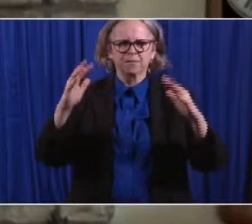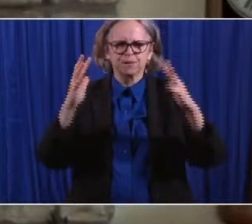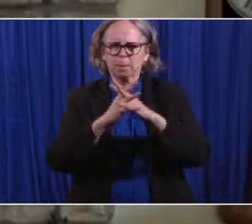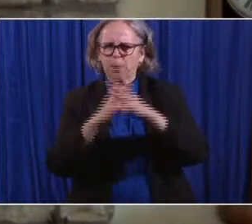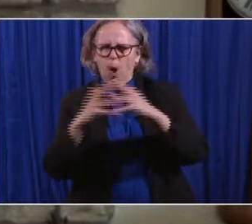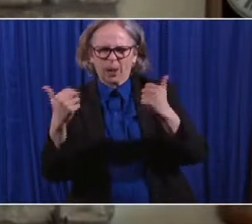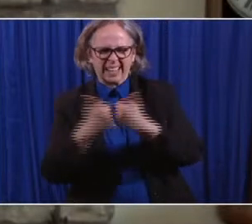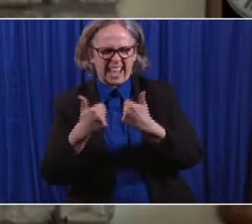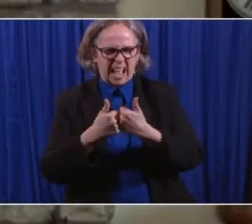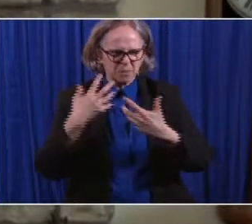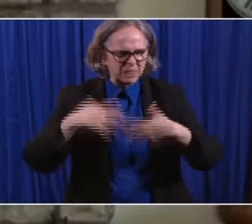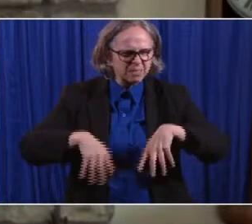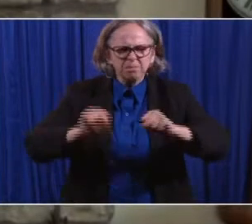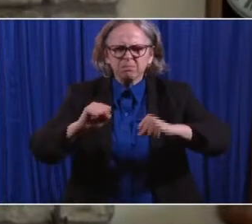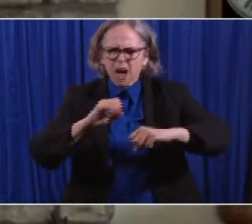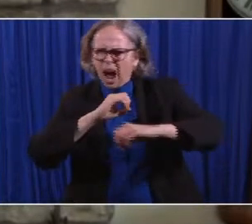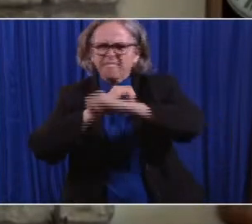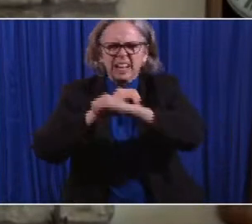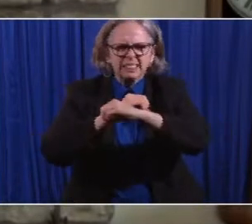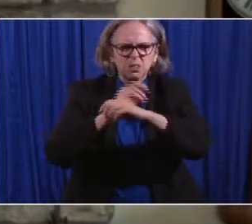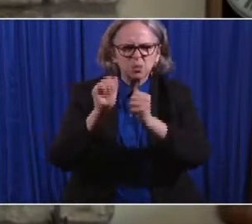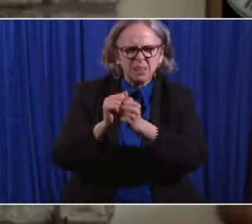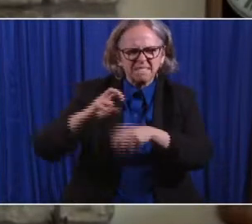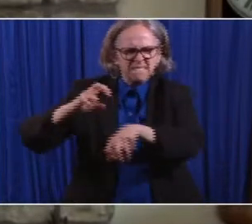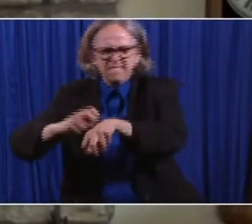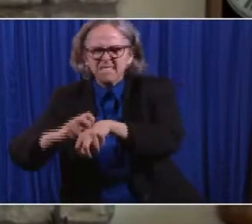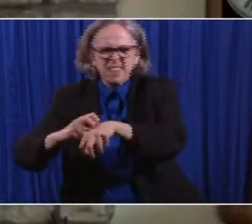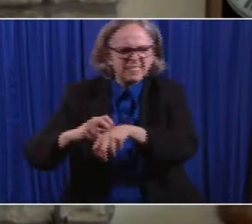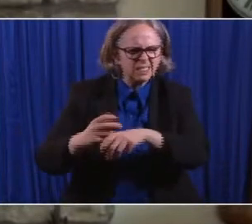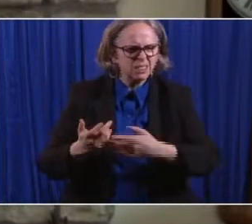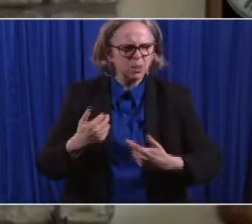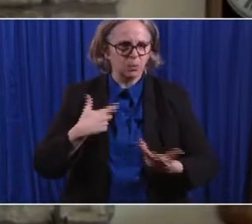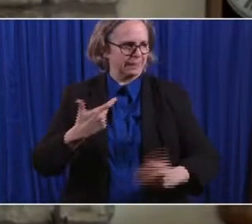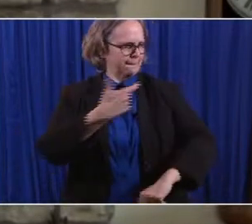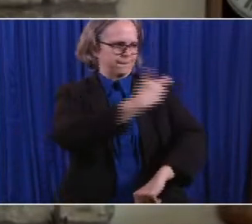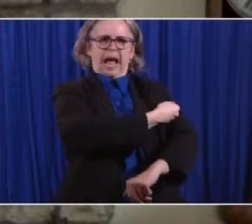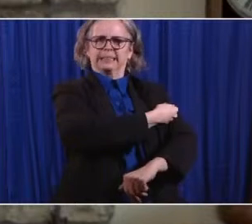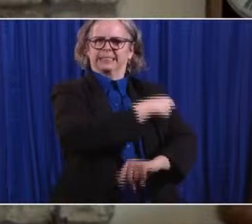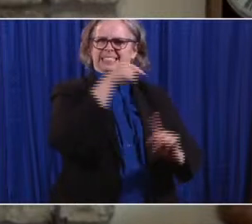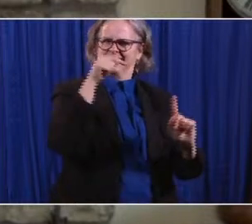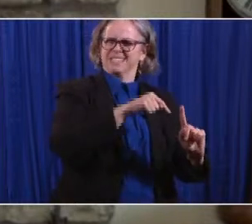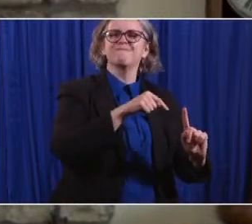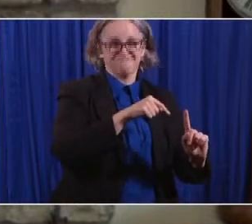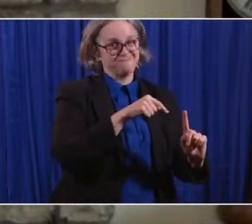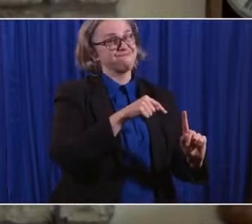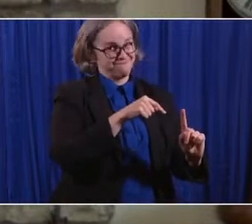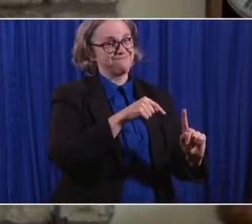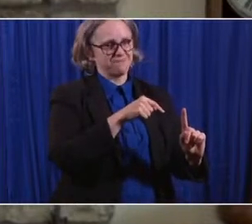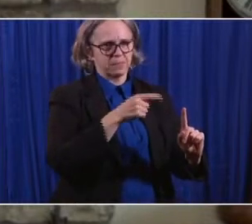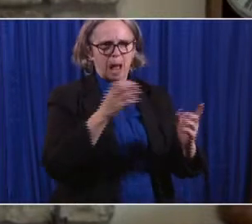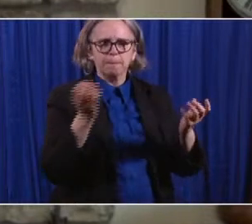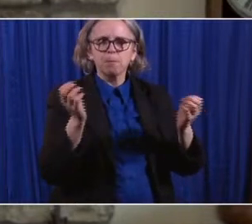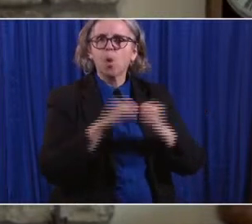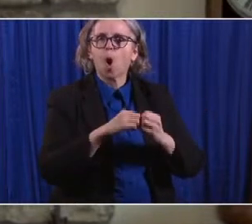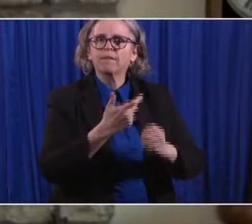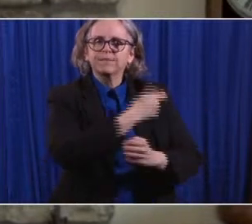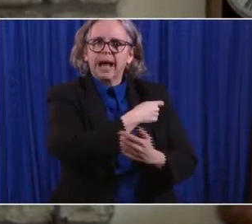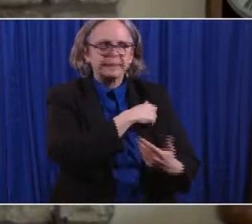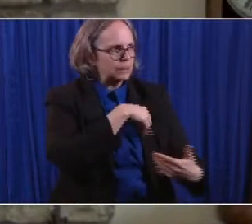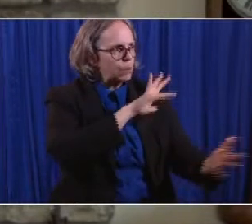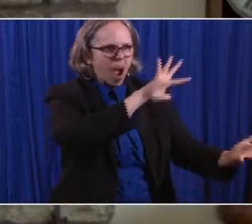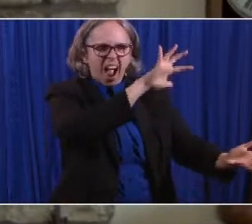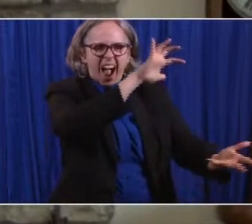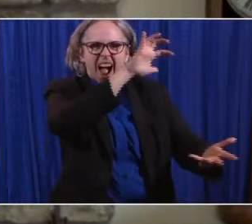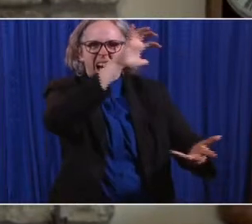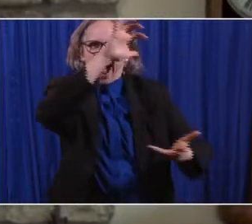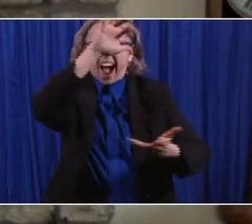is having the vaccine. We have more vaccine coming in to the state of Ohio today, tomorrow,